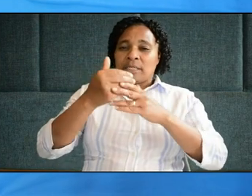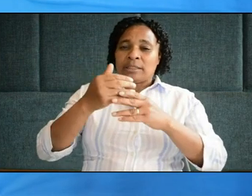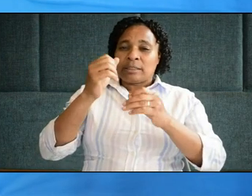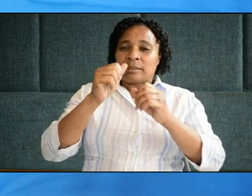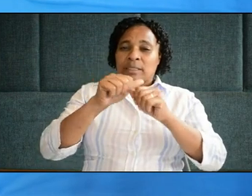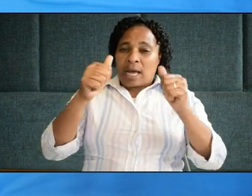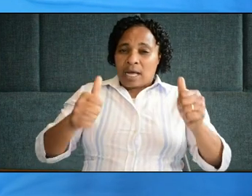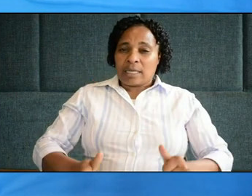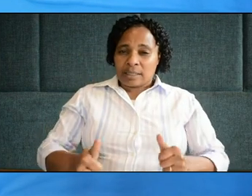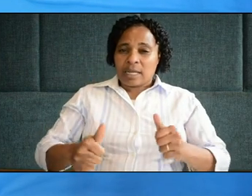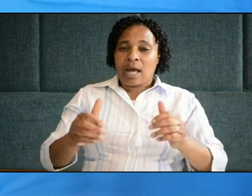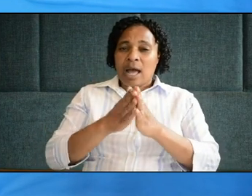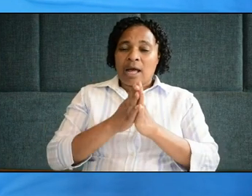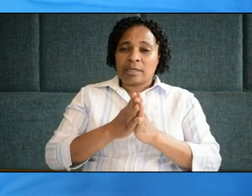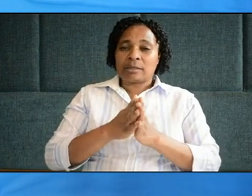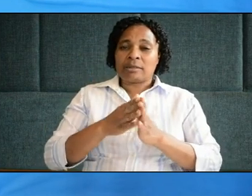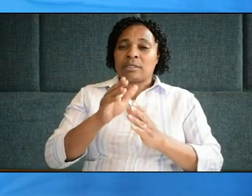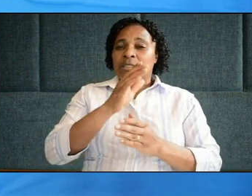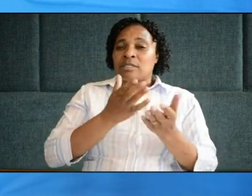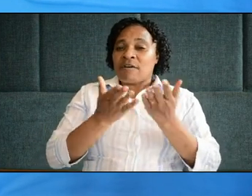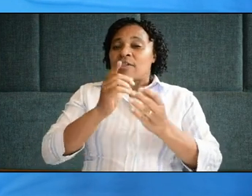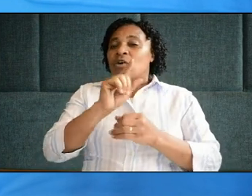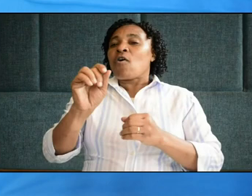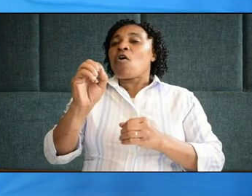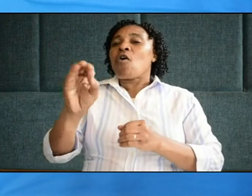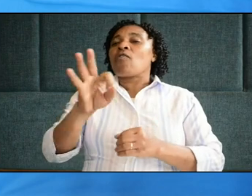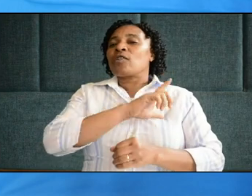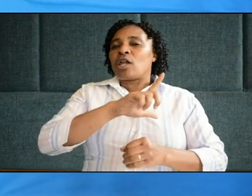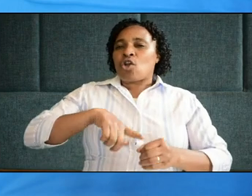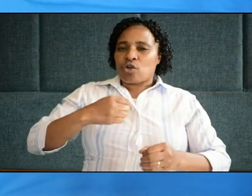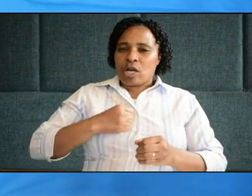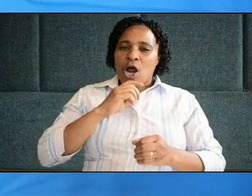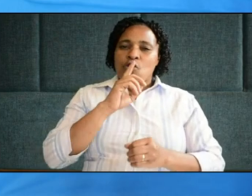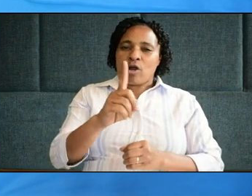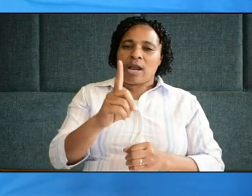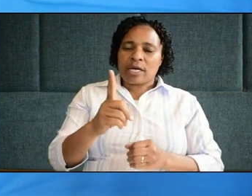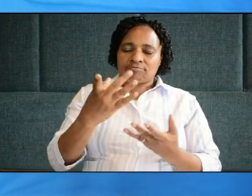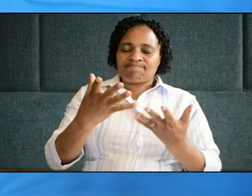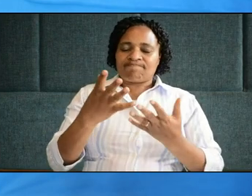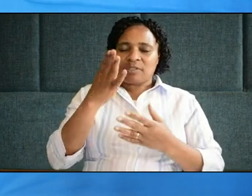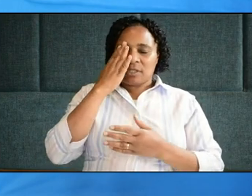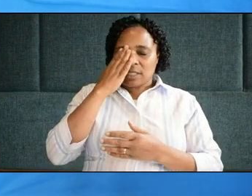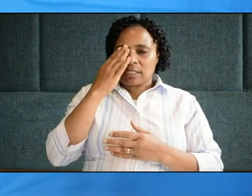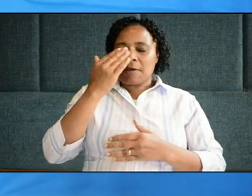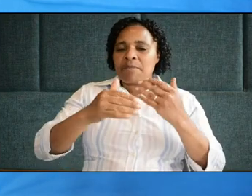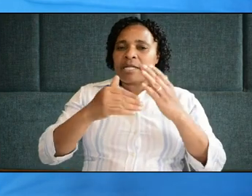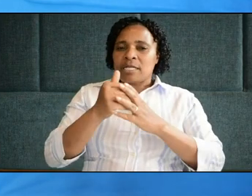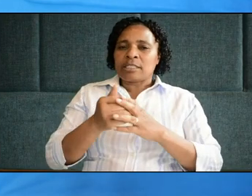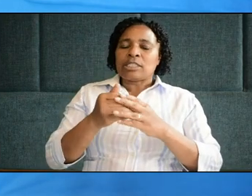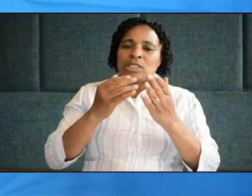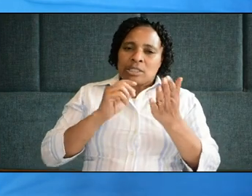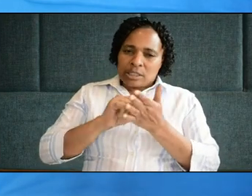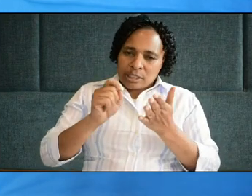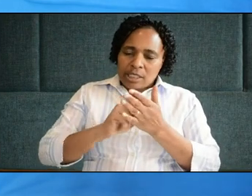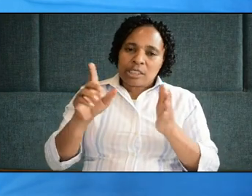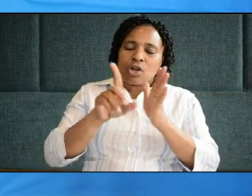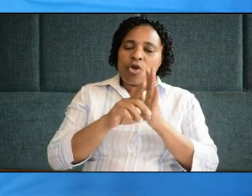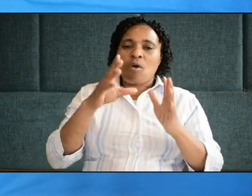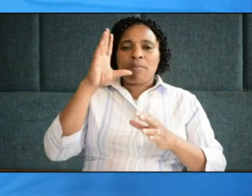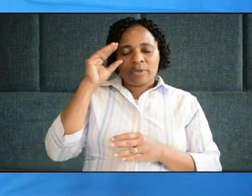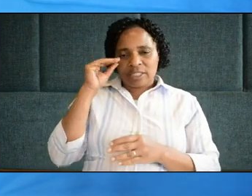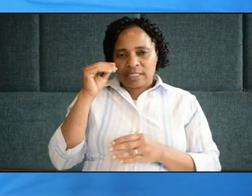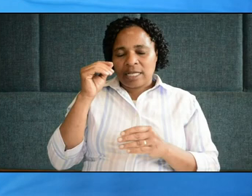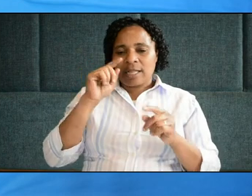as Moses the servant of the Lord had commanded the Israelites. He built it according to what is written in the book of the law of Moses,